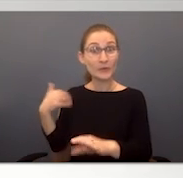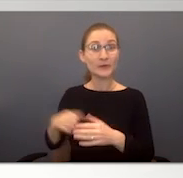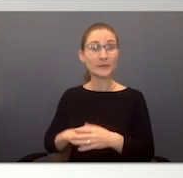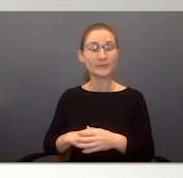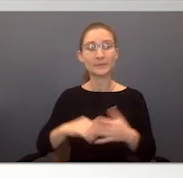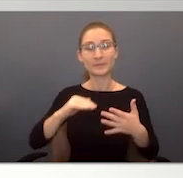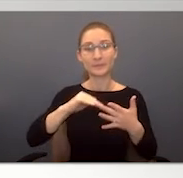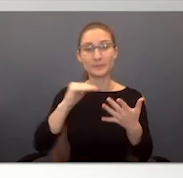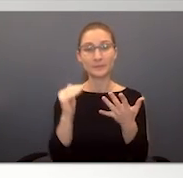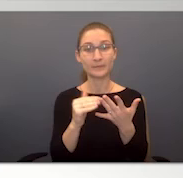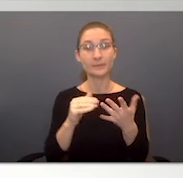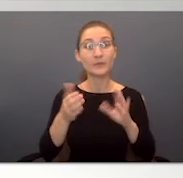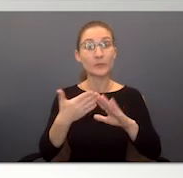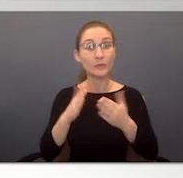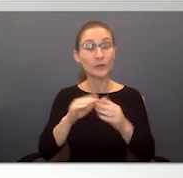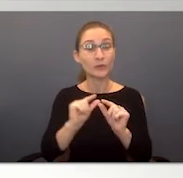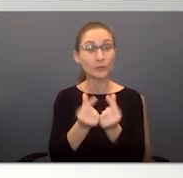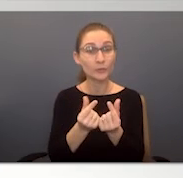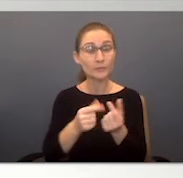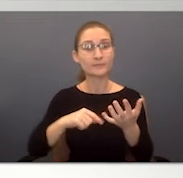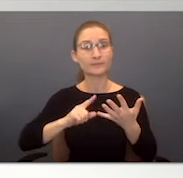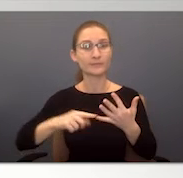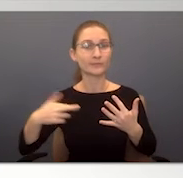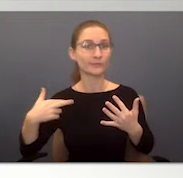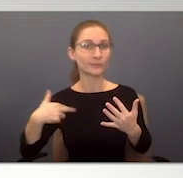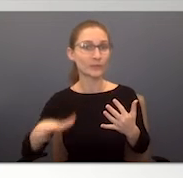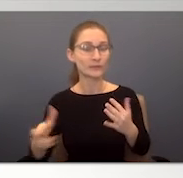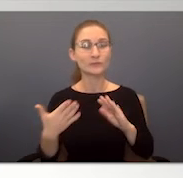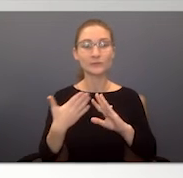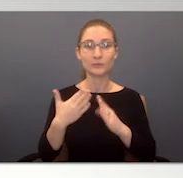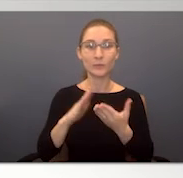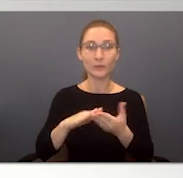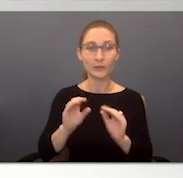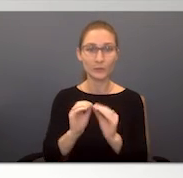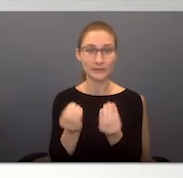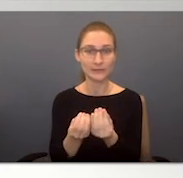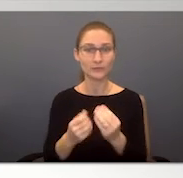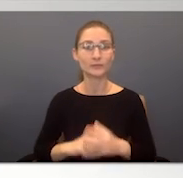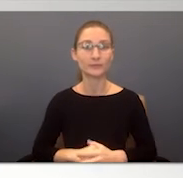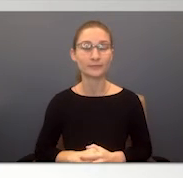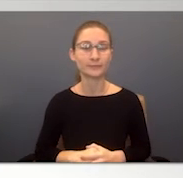orgánica son la familia, son los vecinos, son servicios del internet.